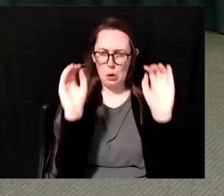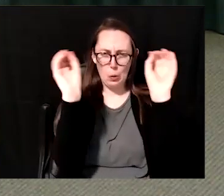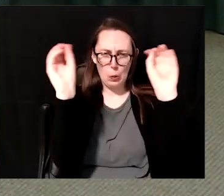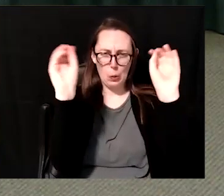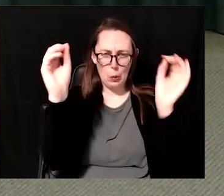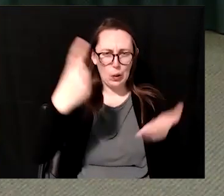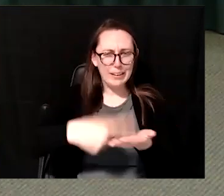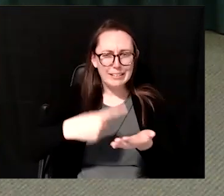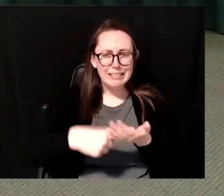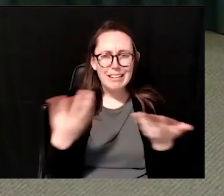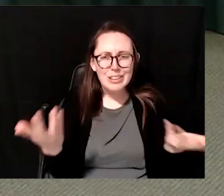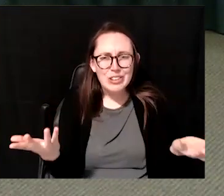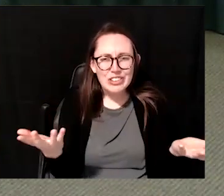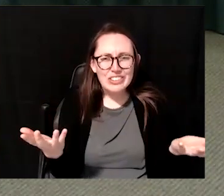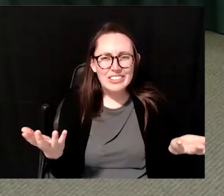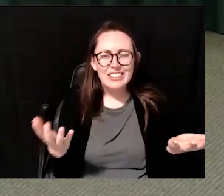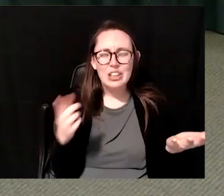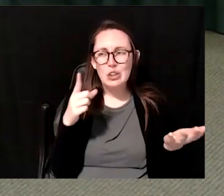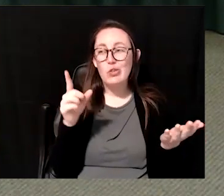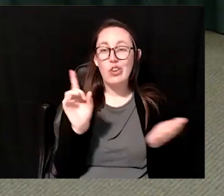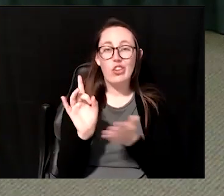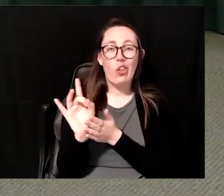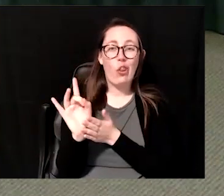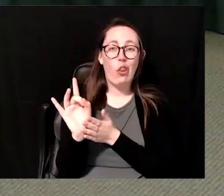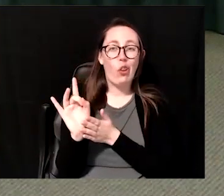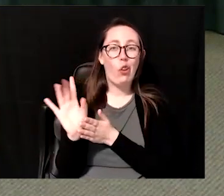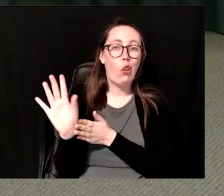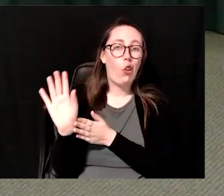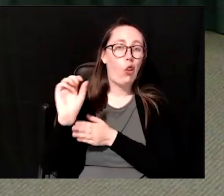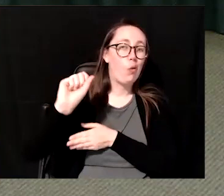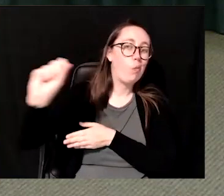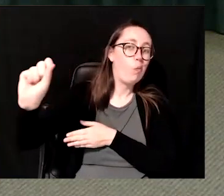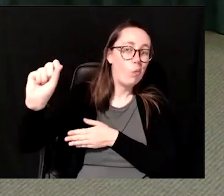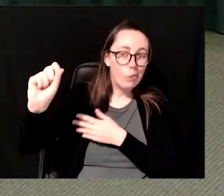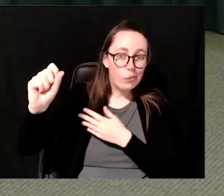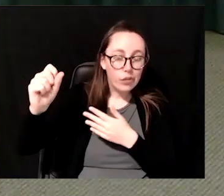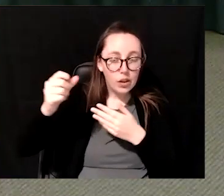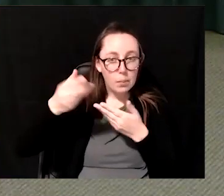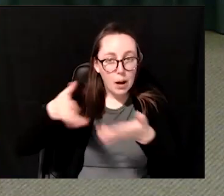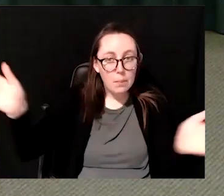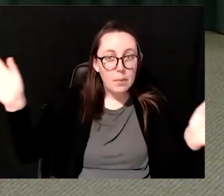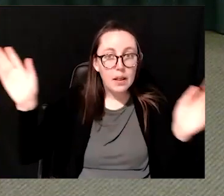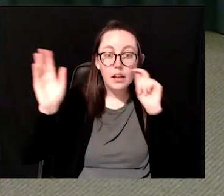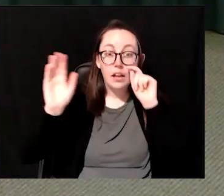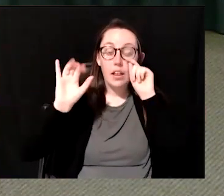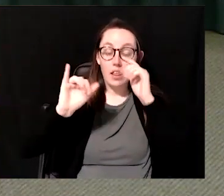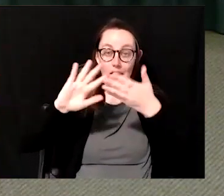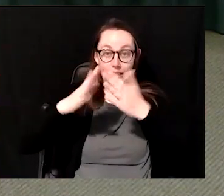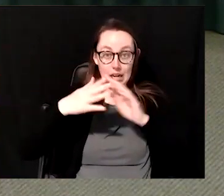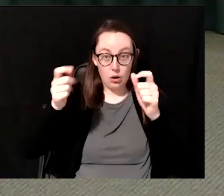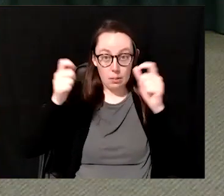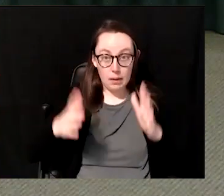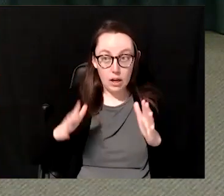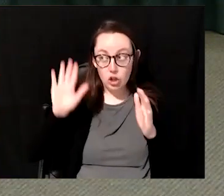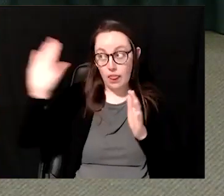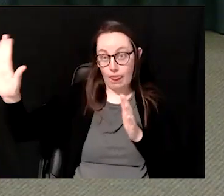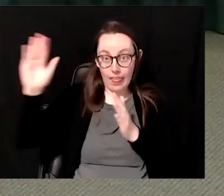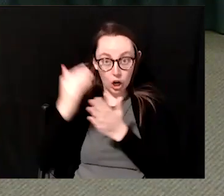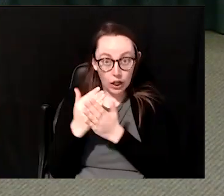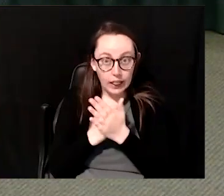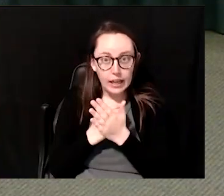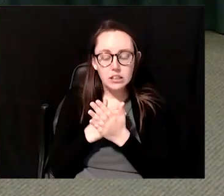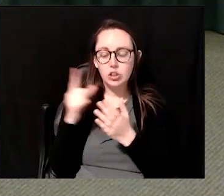been excluded from this and you've just taken the town manager's list which are none of what the public has